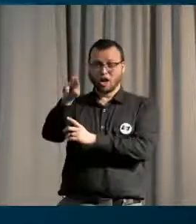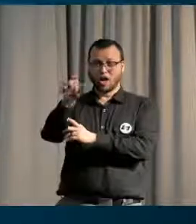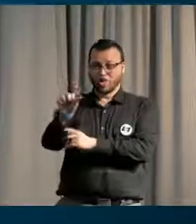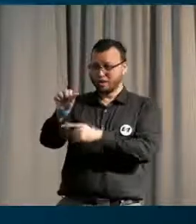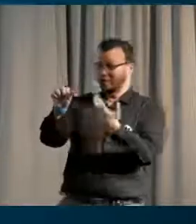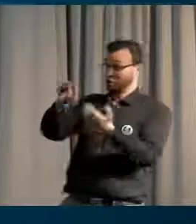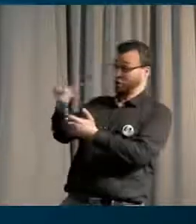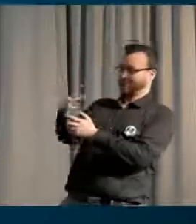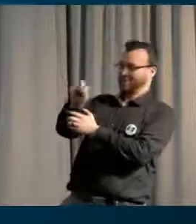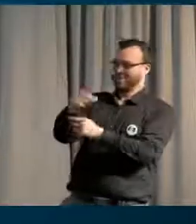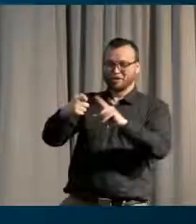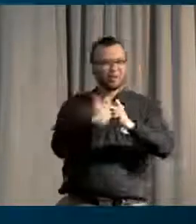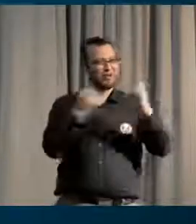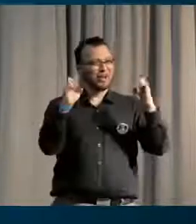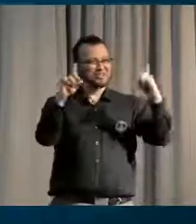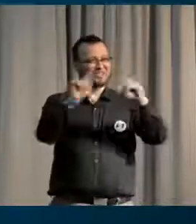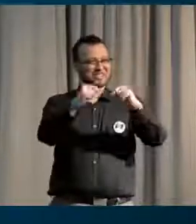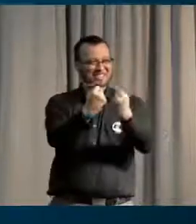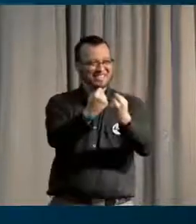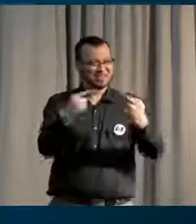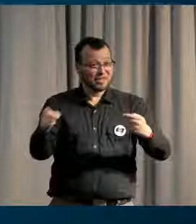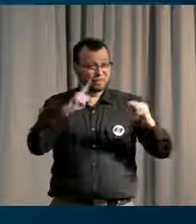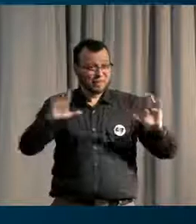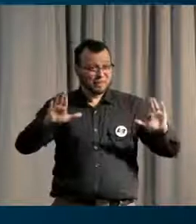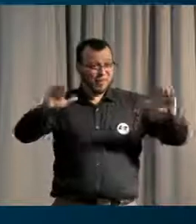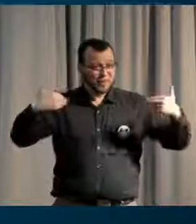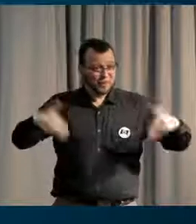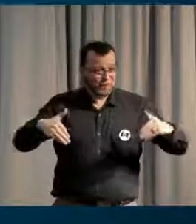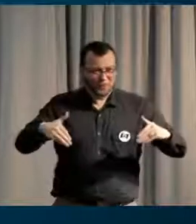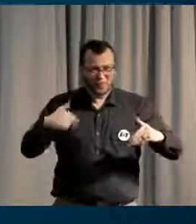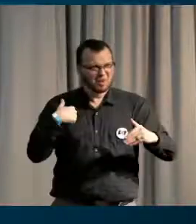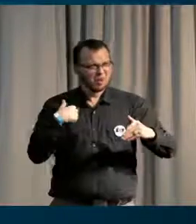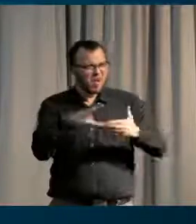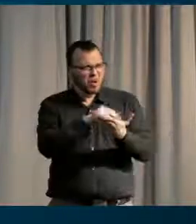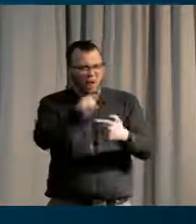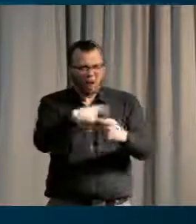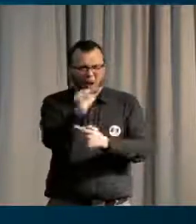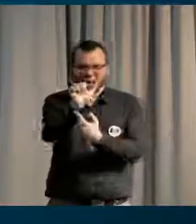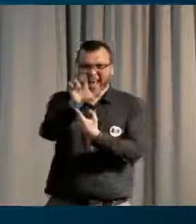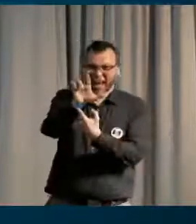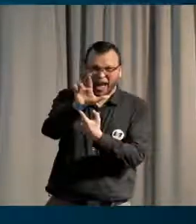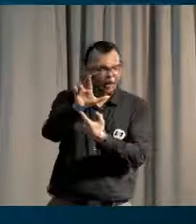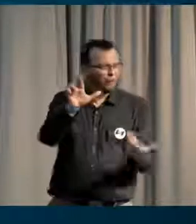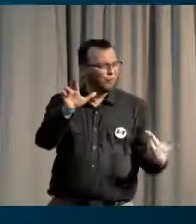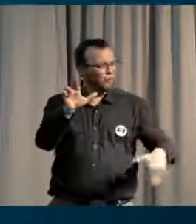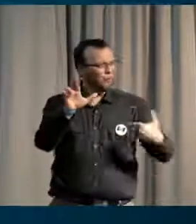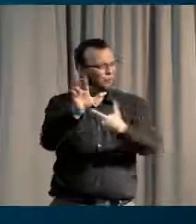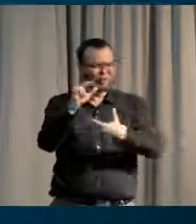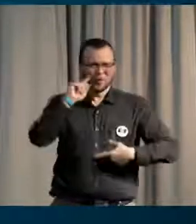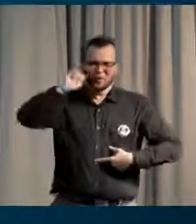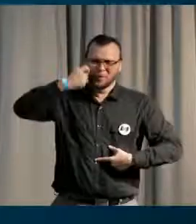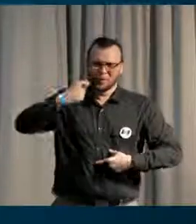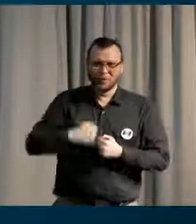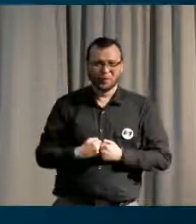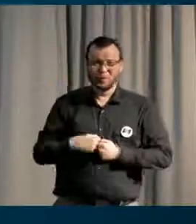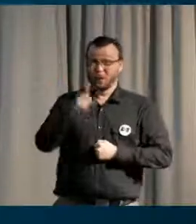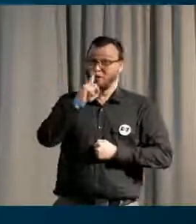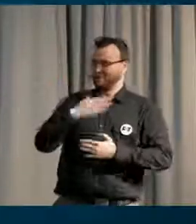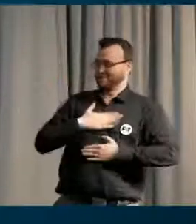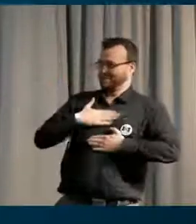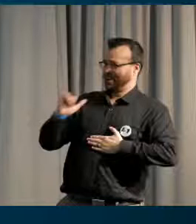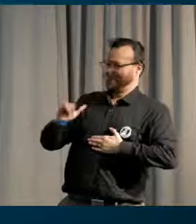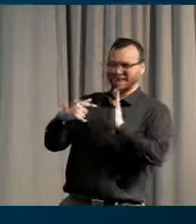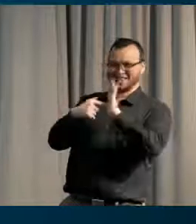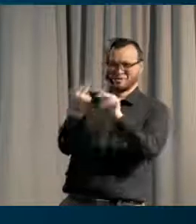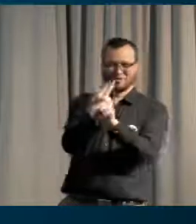from our education team. Wasn't that amazing? Did you guys know all of that about air? How cool. I especially really appreciate the example with the